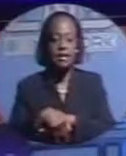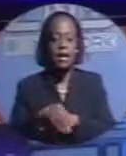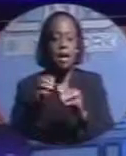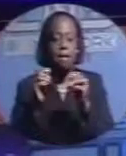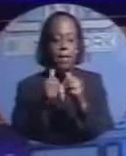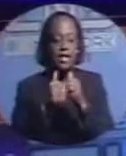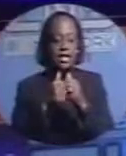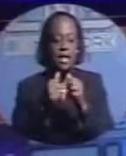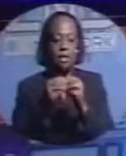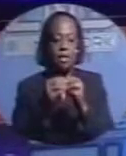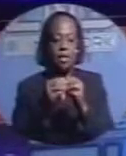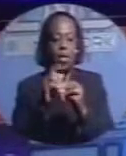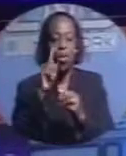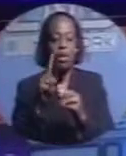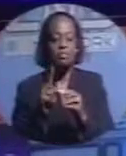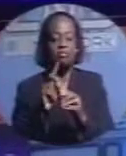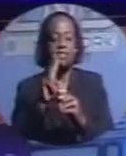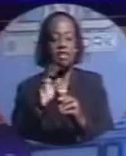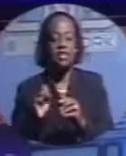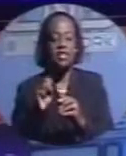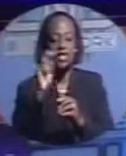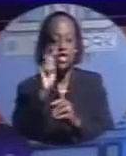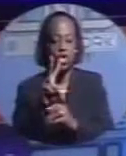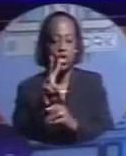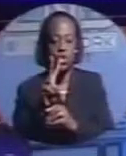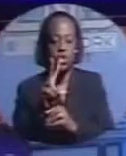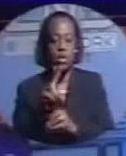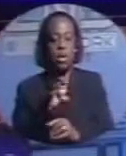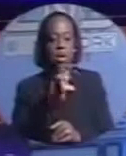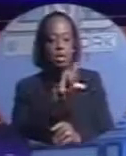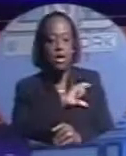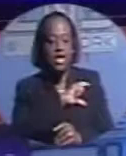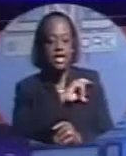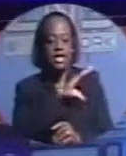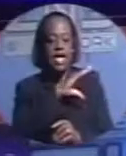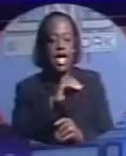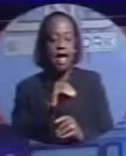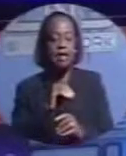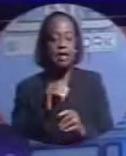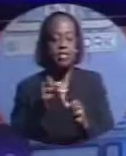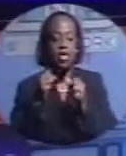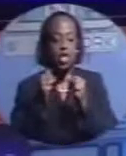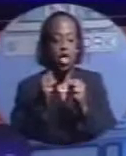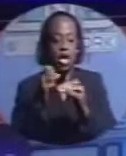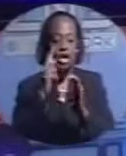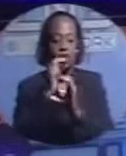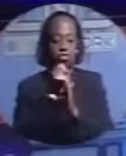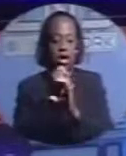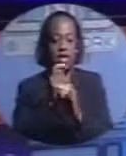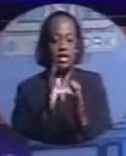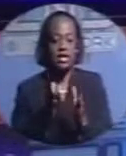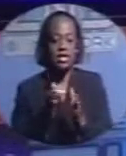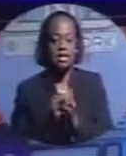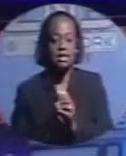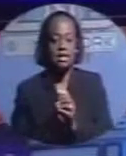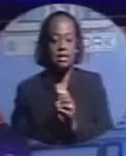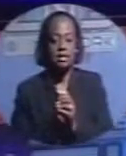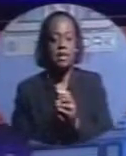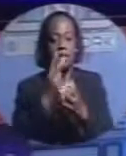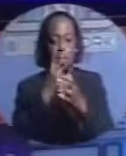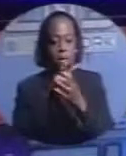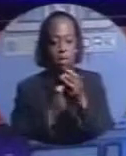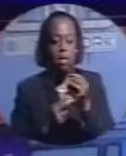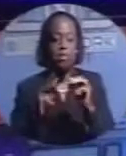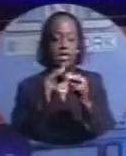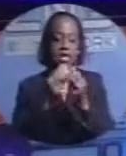one versus two as the Police Crime Stoppers took on the BEC Shockers, and something had to give with both teams making it through without losing a